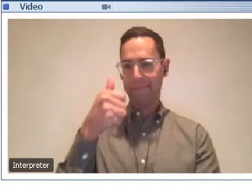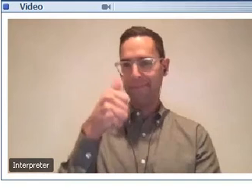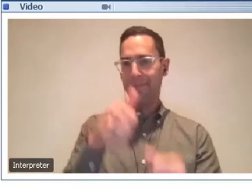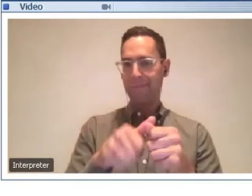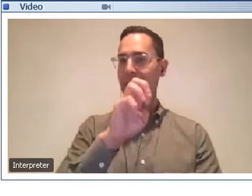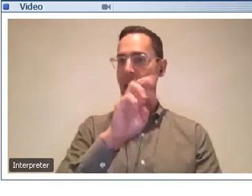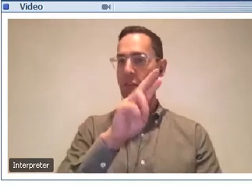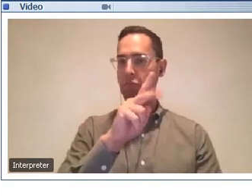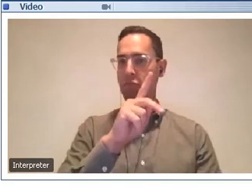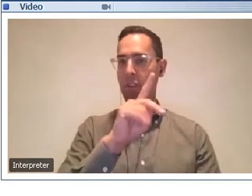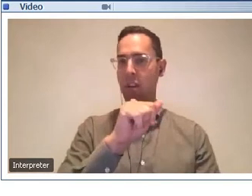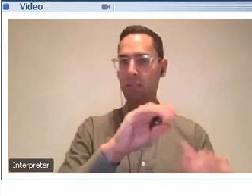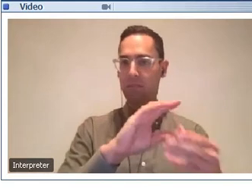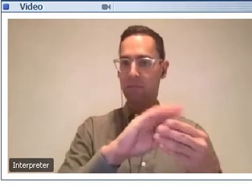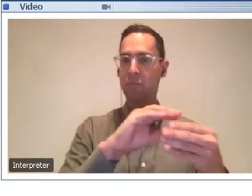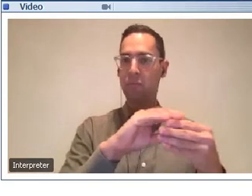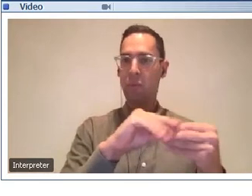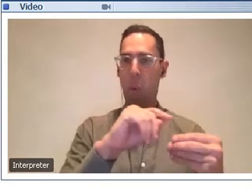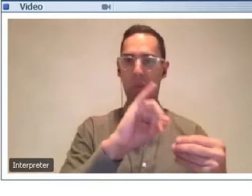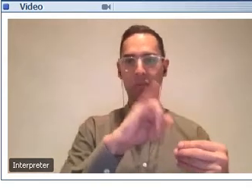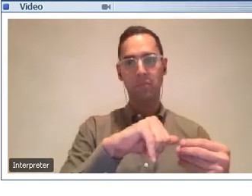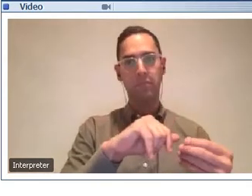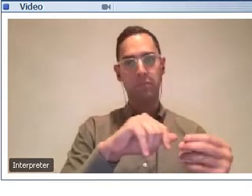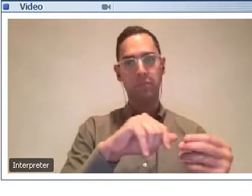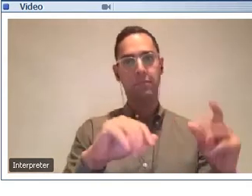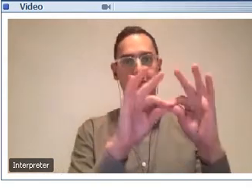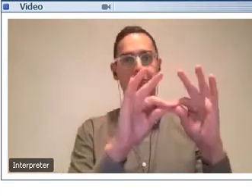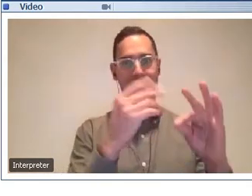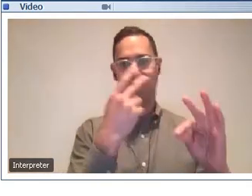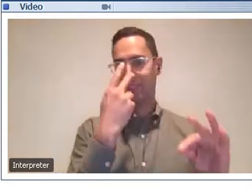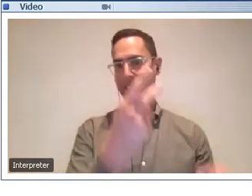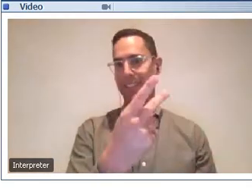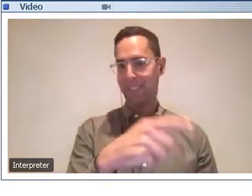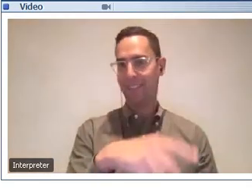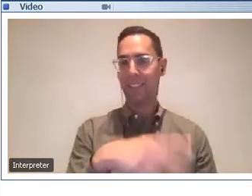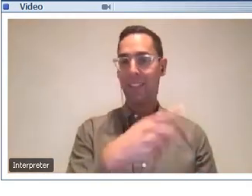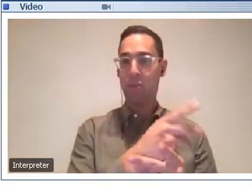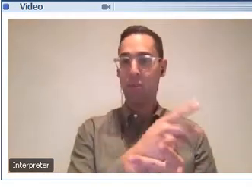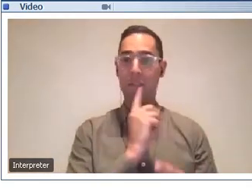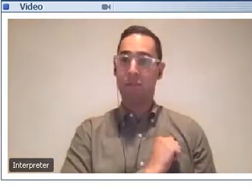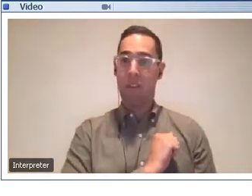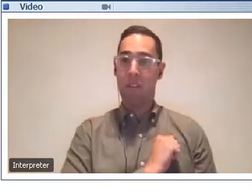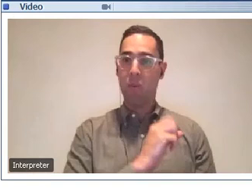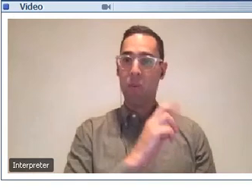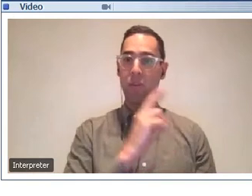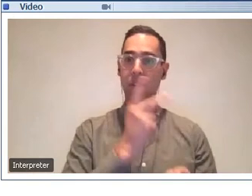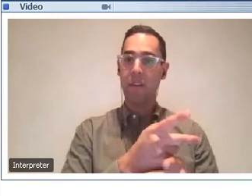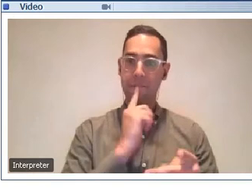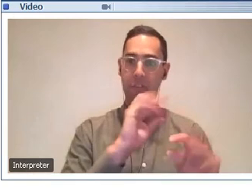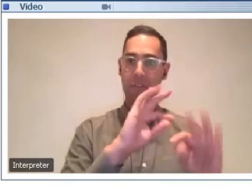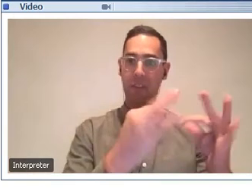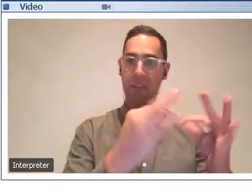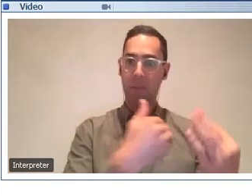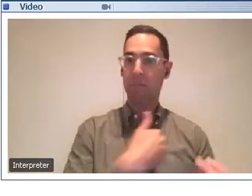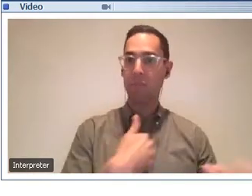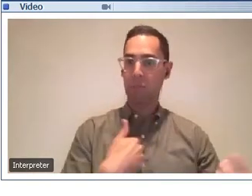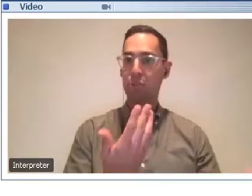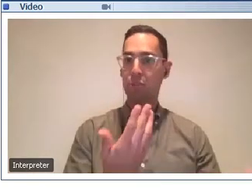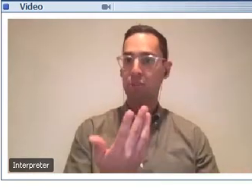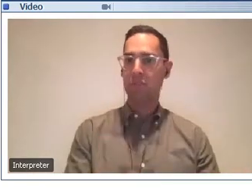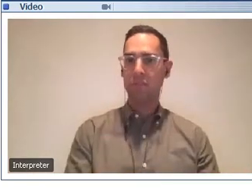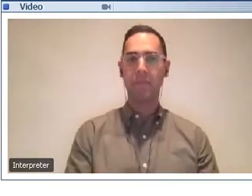whether it's caring for one's own illness or a family member's. And we found that